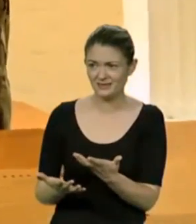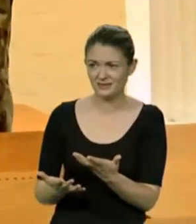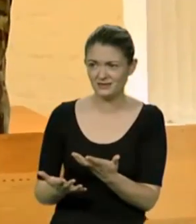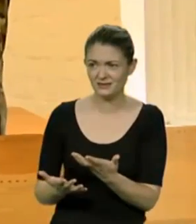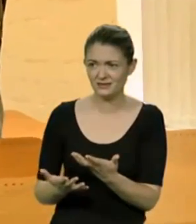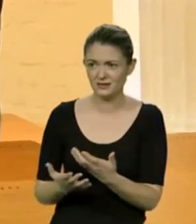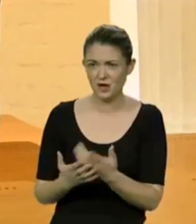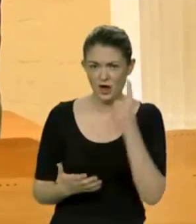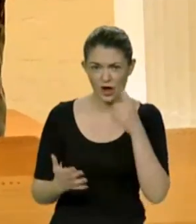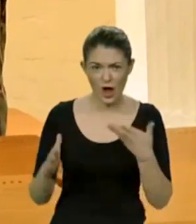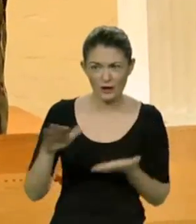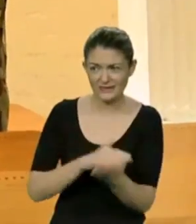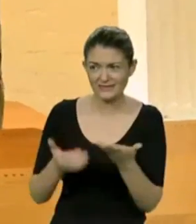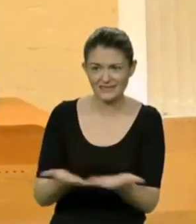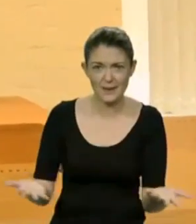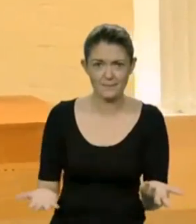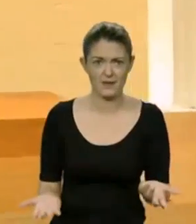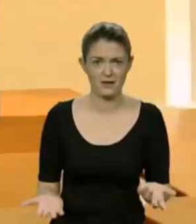Gee, look under the tables.